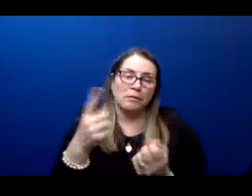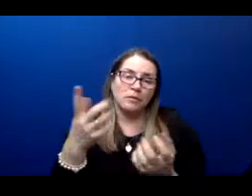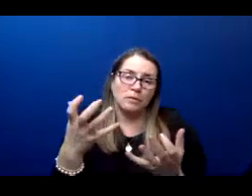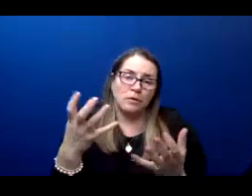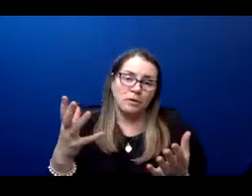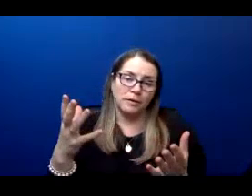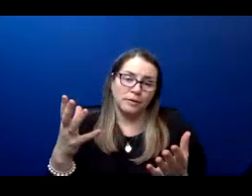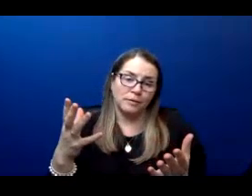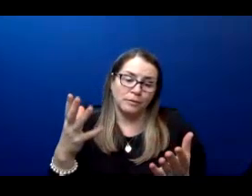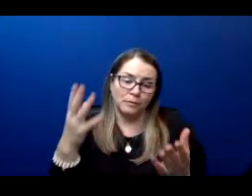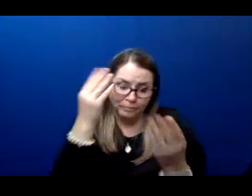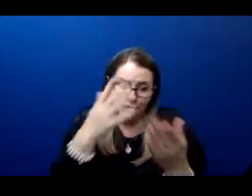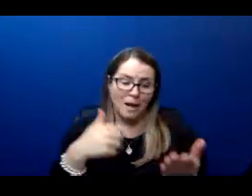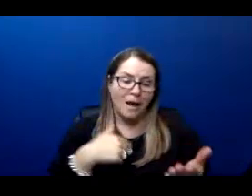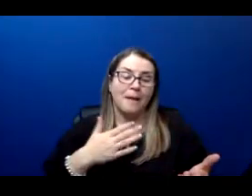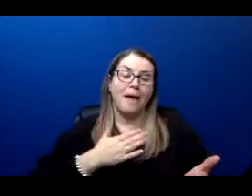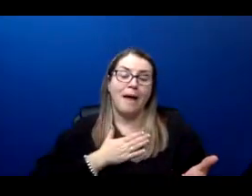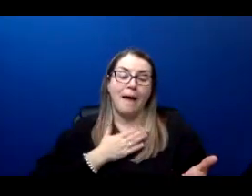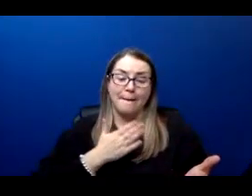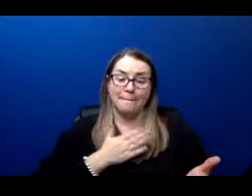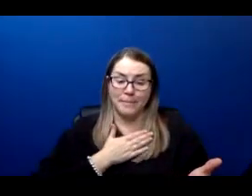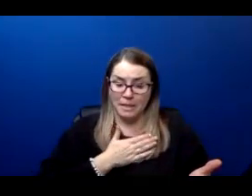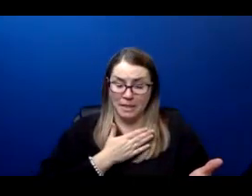happy to do so.